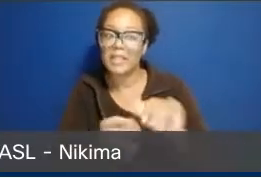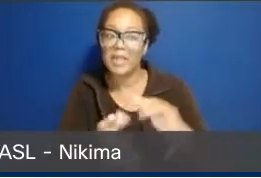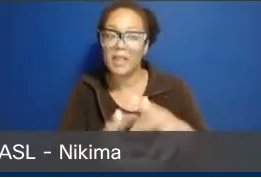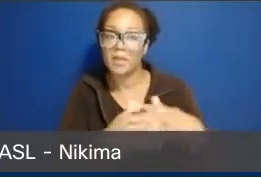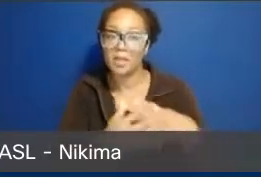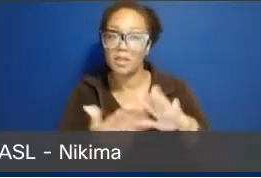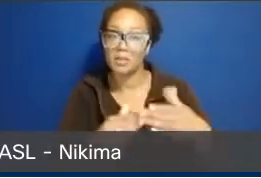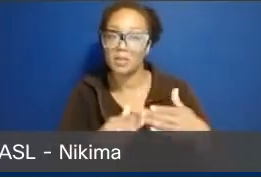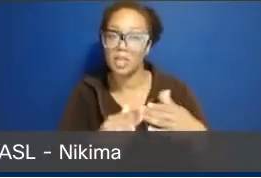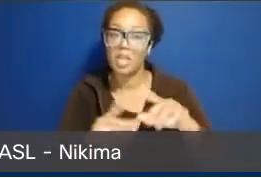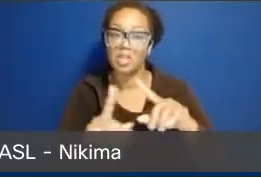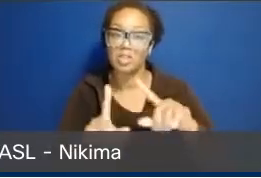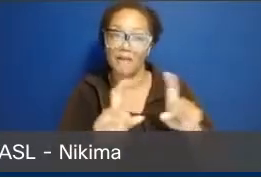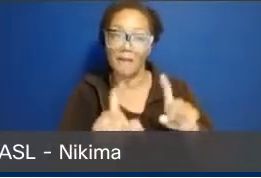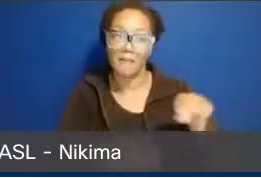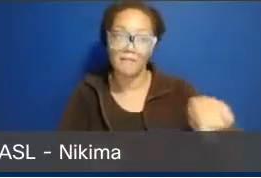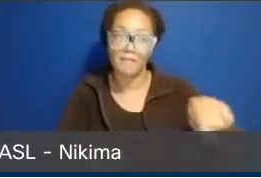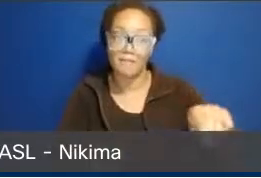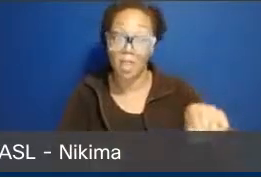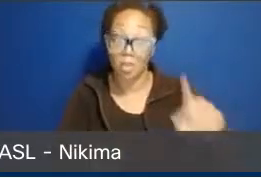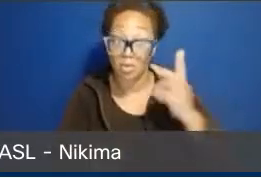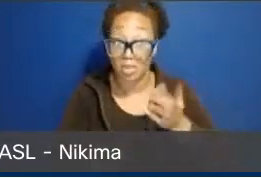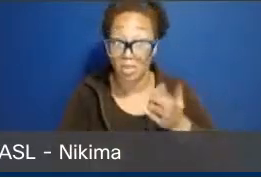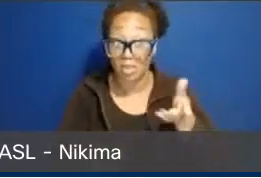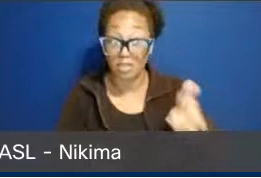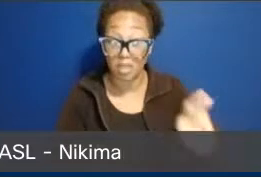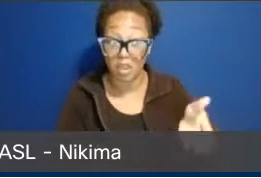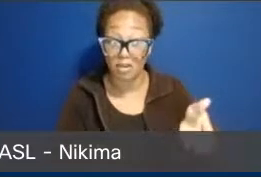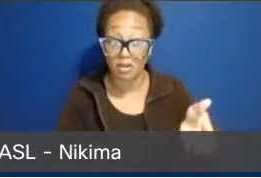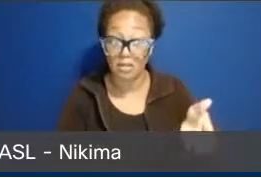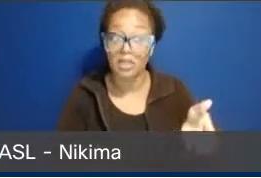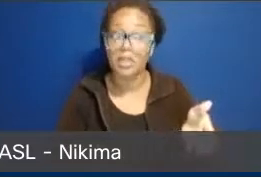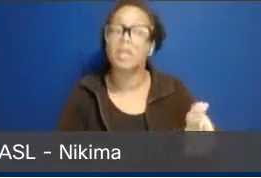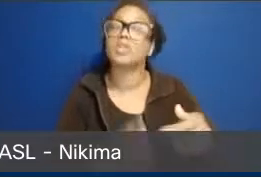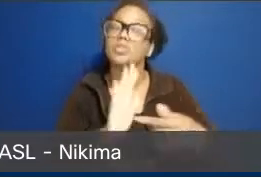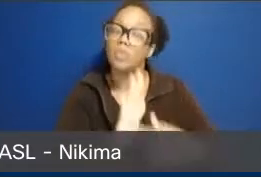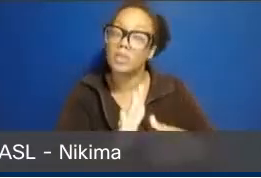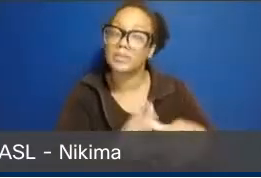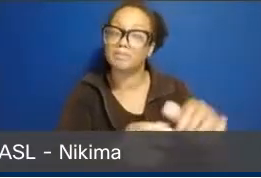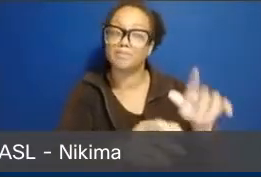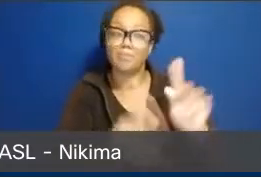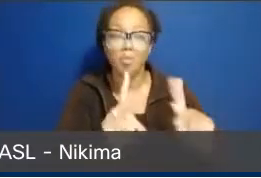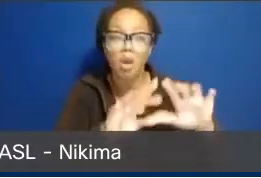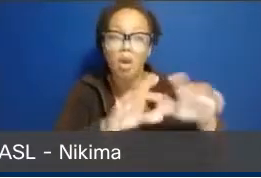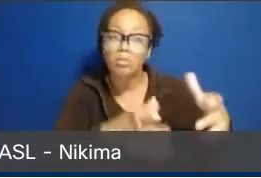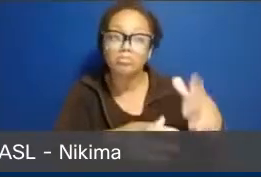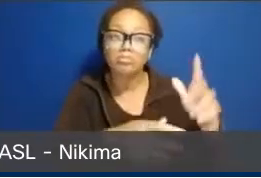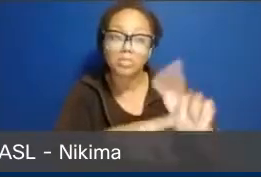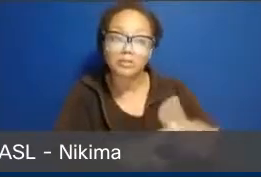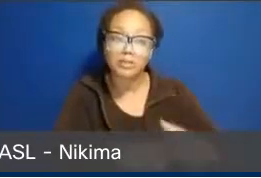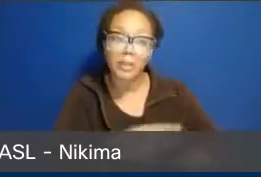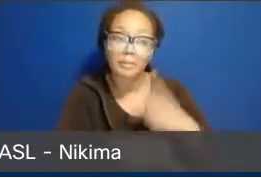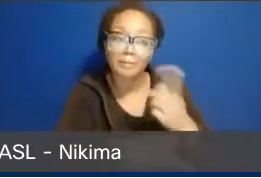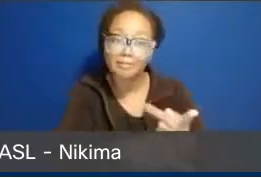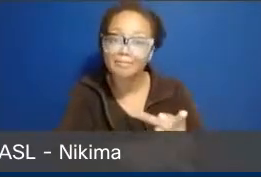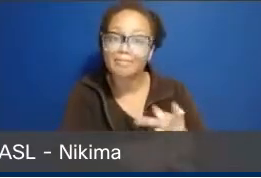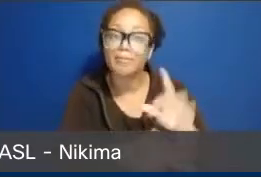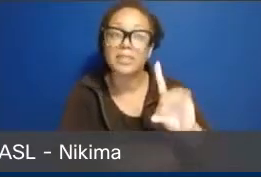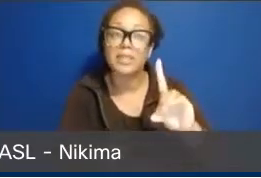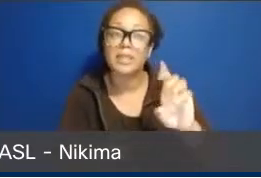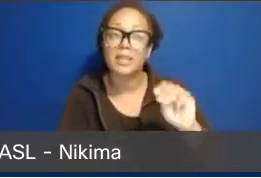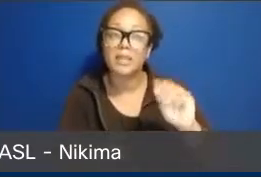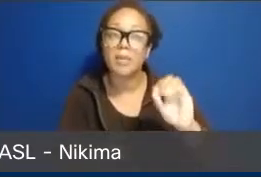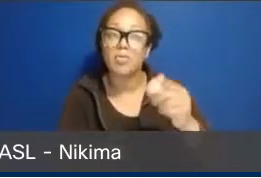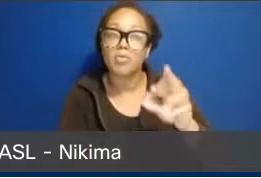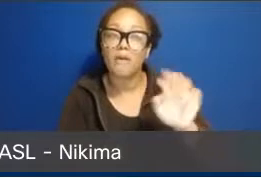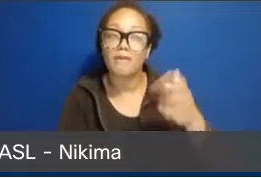see demonstrated here their demographic characteristics, which are just 4 of them. There's social characteristics,